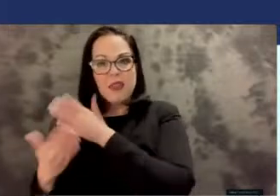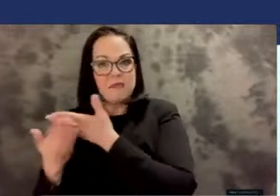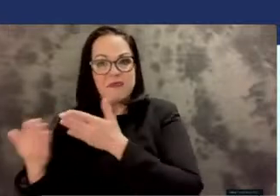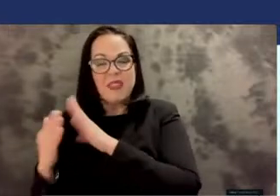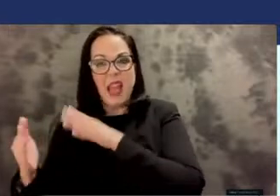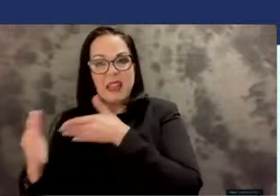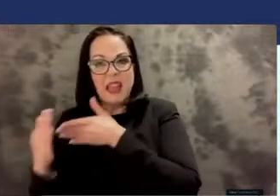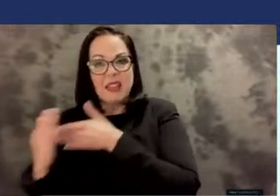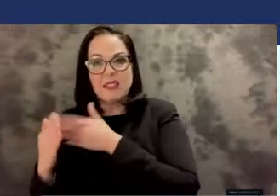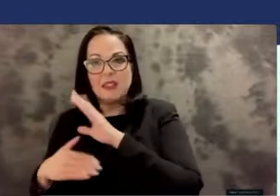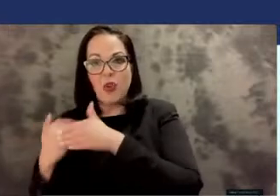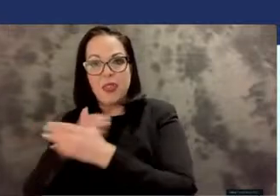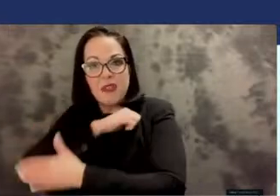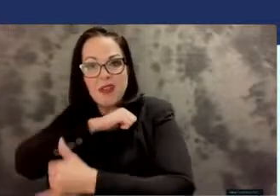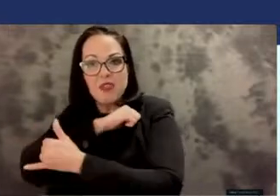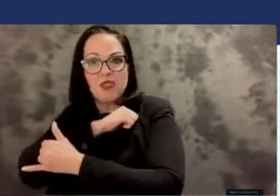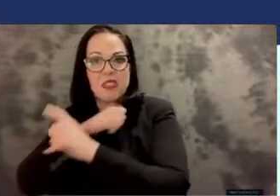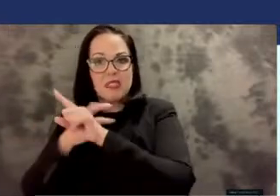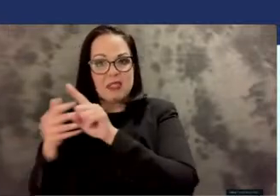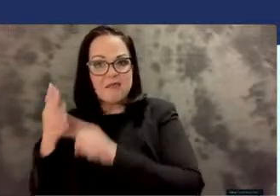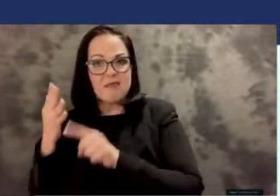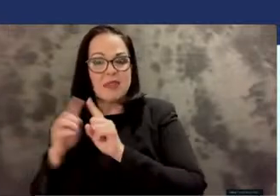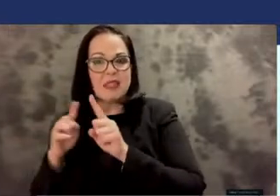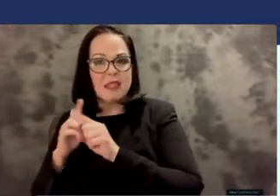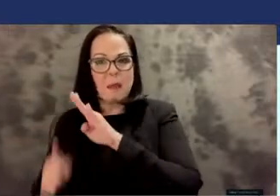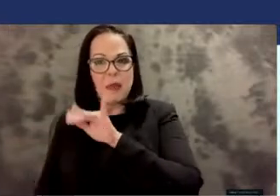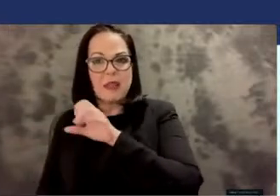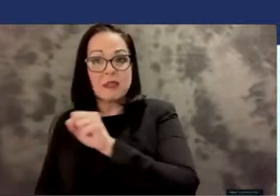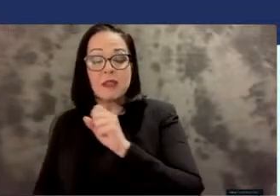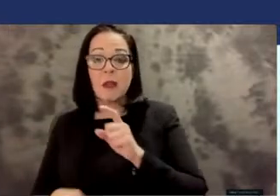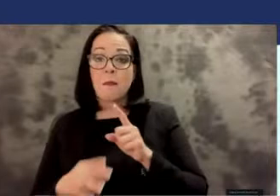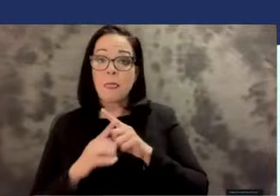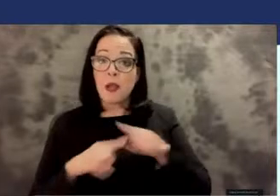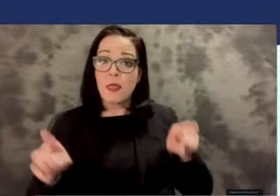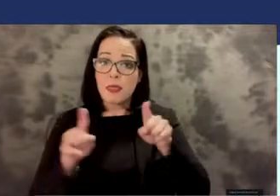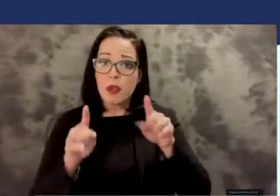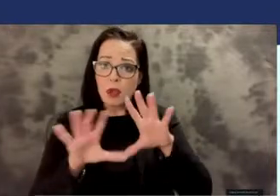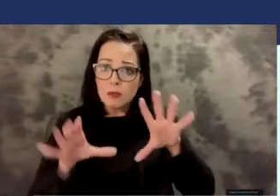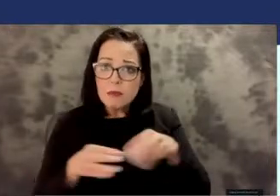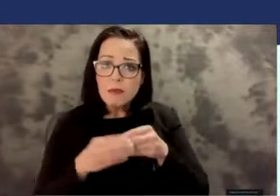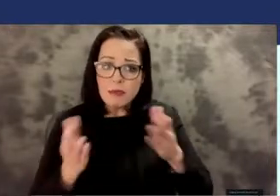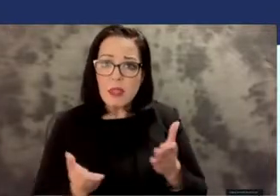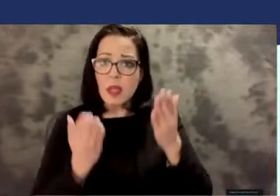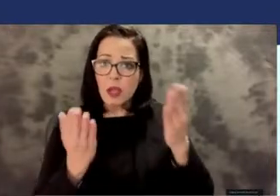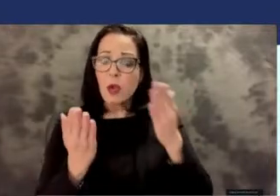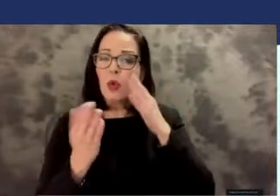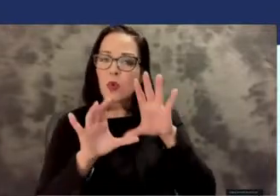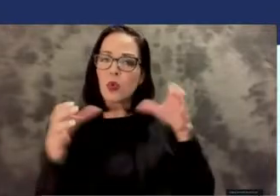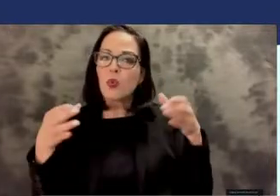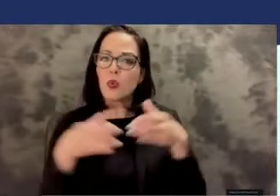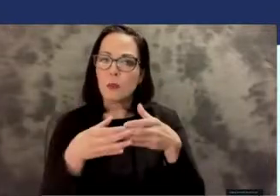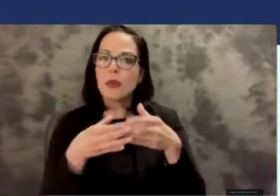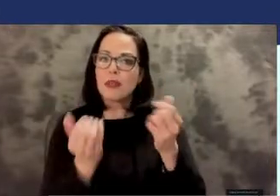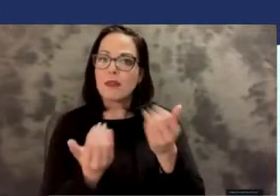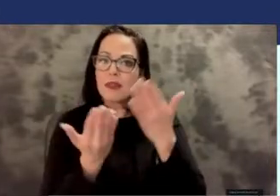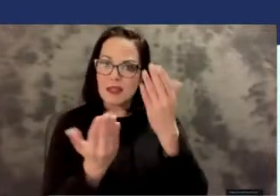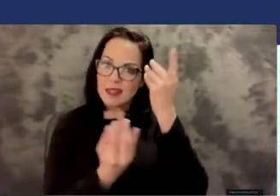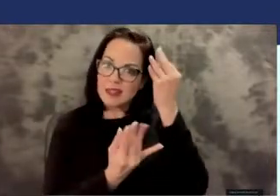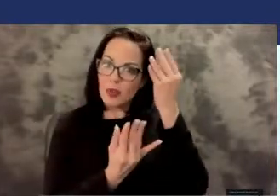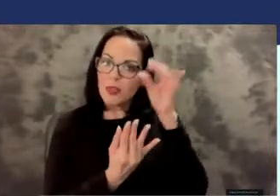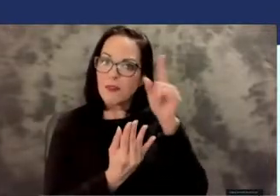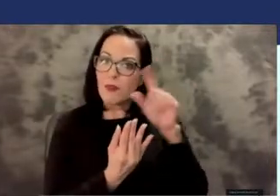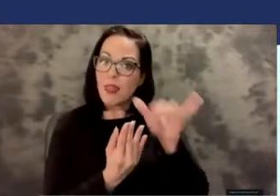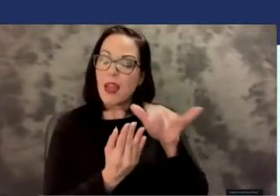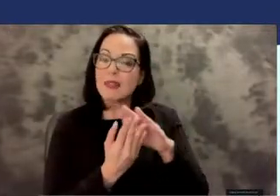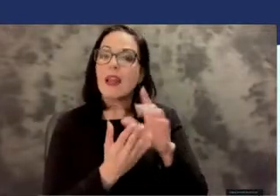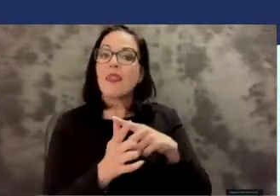meeting, each of the 4 task force subcommittees will share interim recommendations for group consideration ahead of public comment. We will then deliberate further